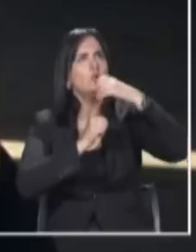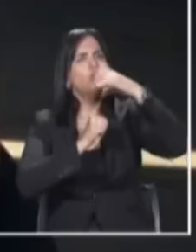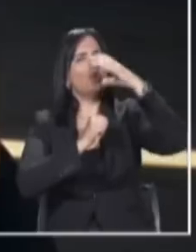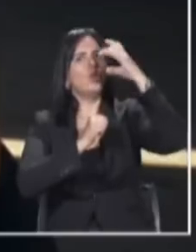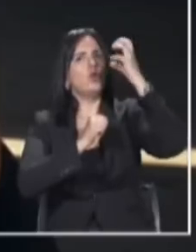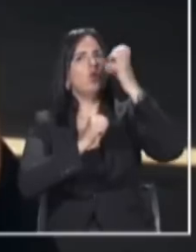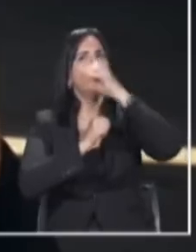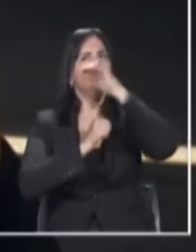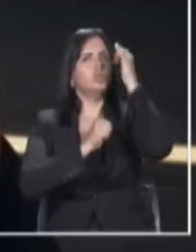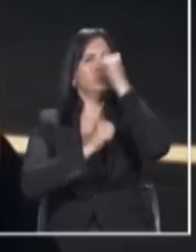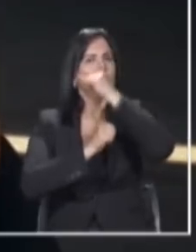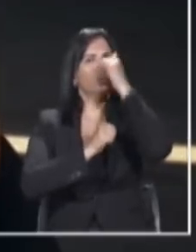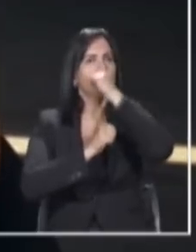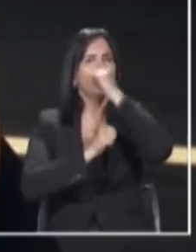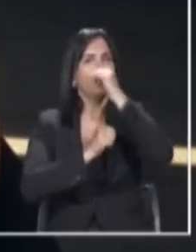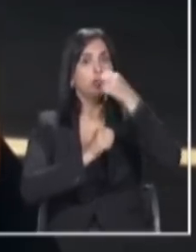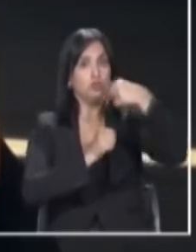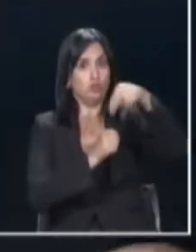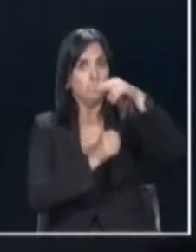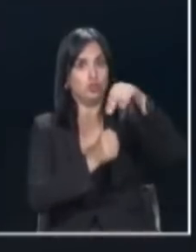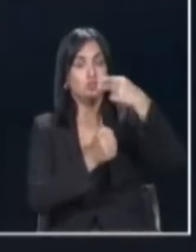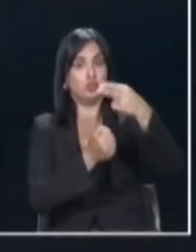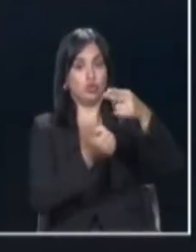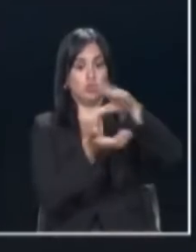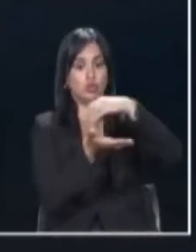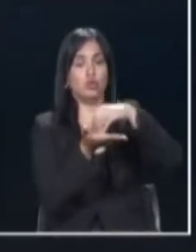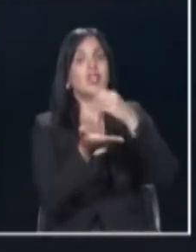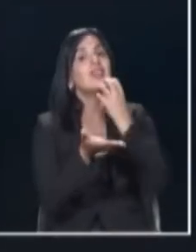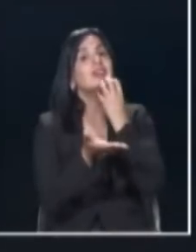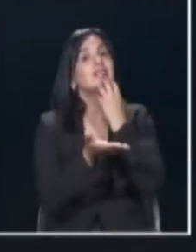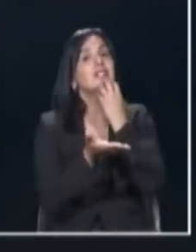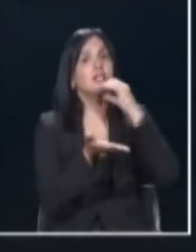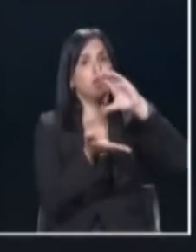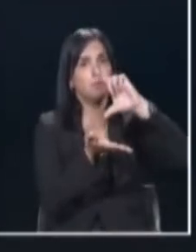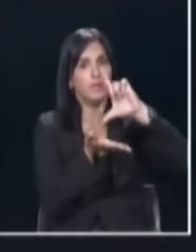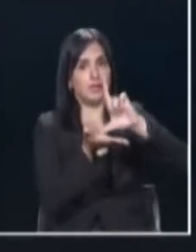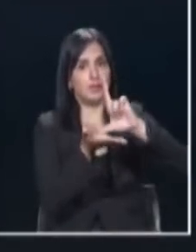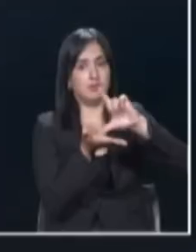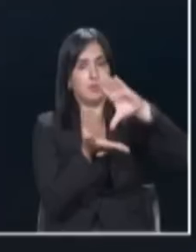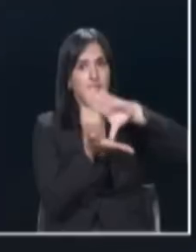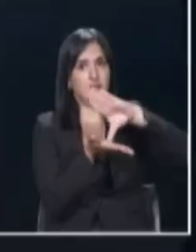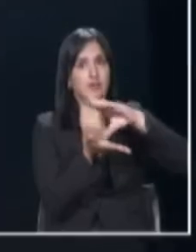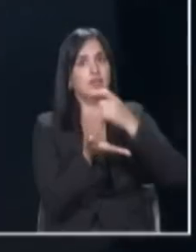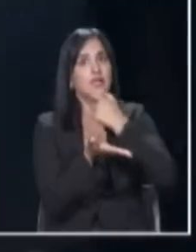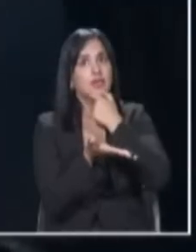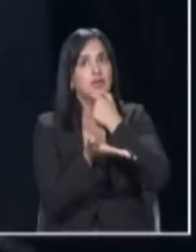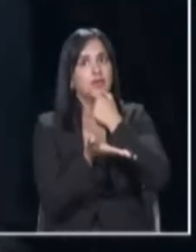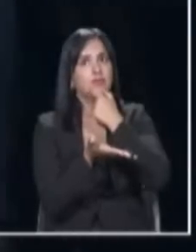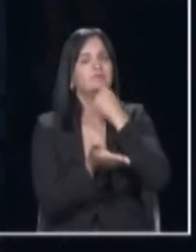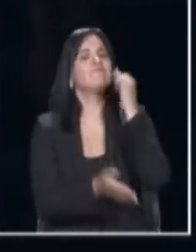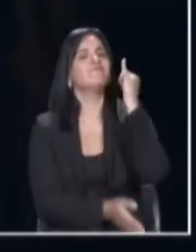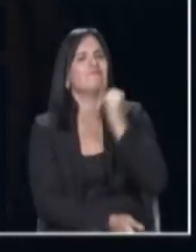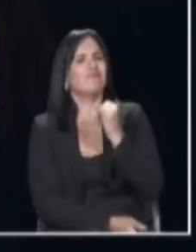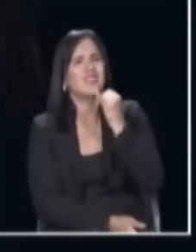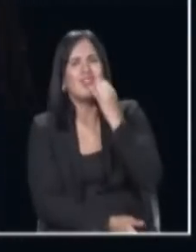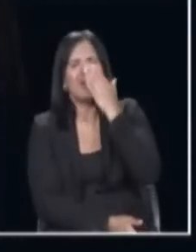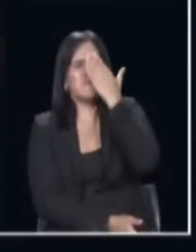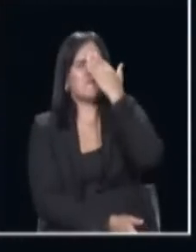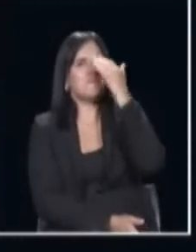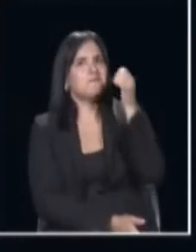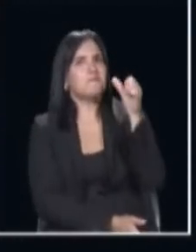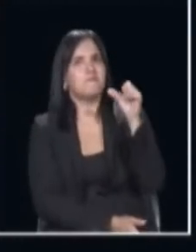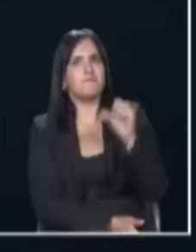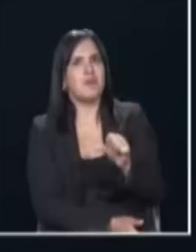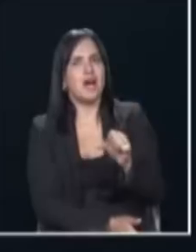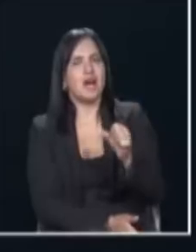in the cities of your native England yes the awful the air was so bad